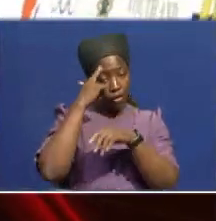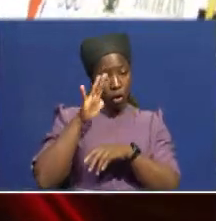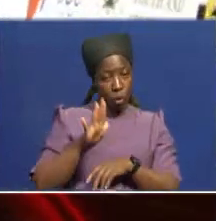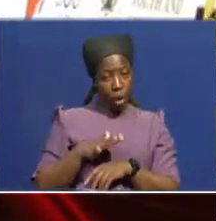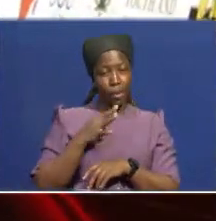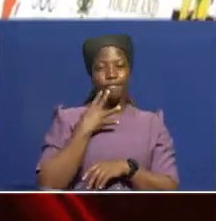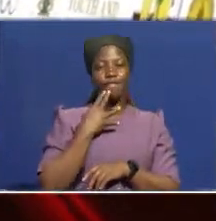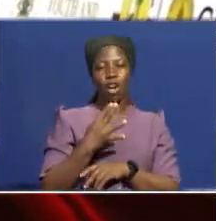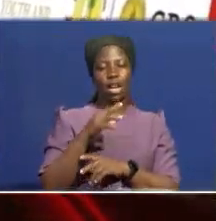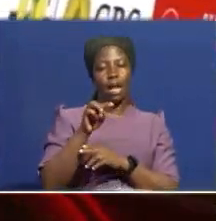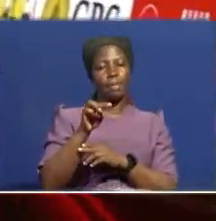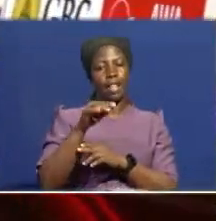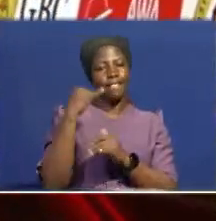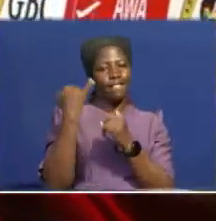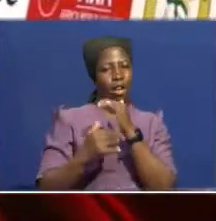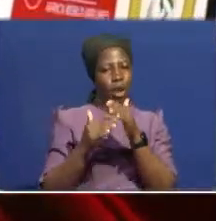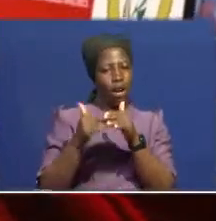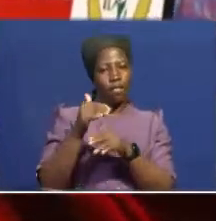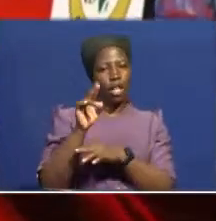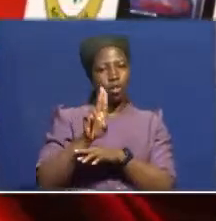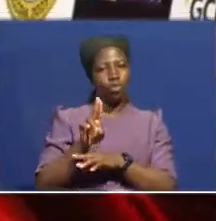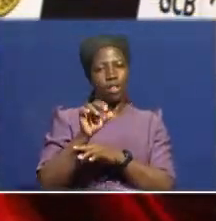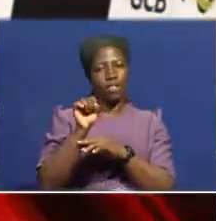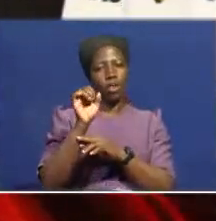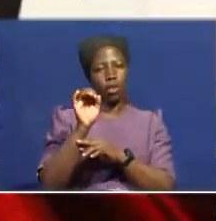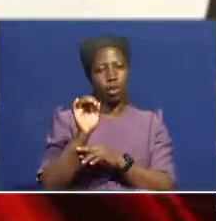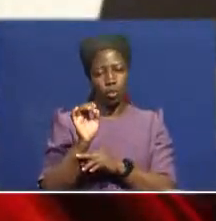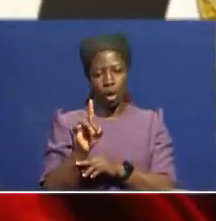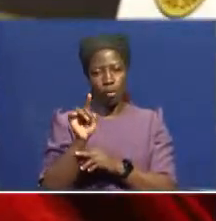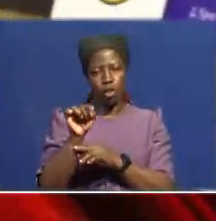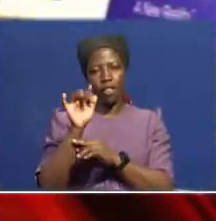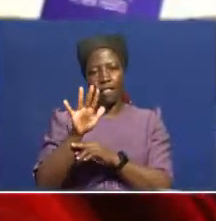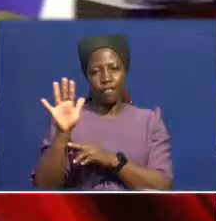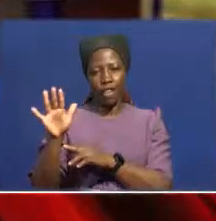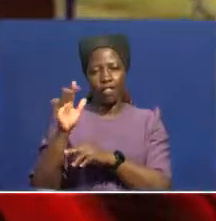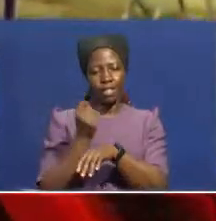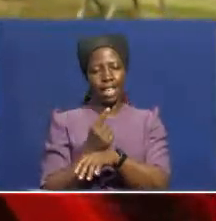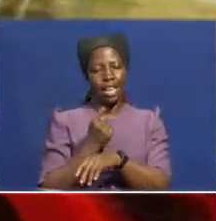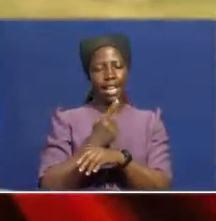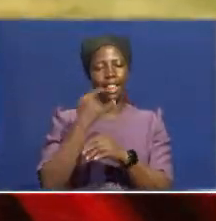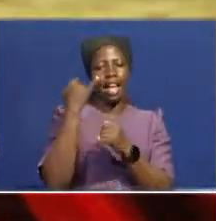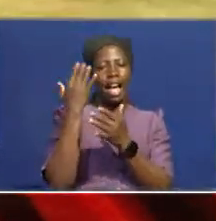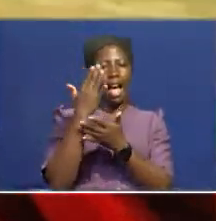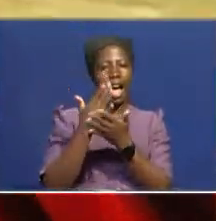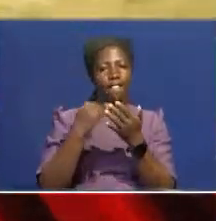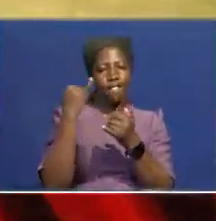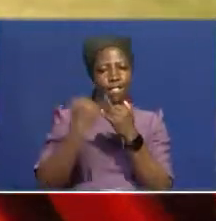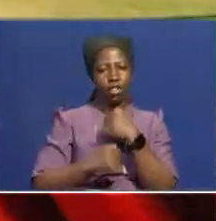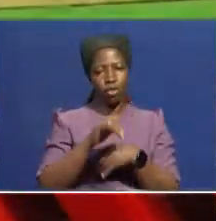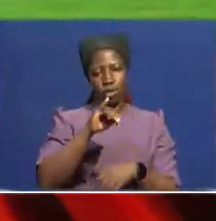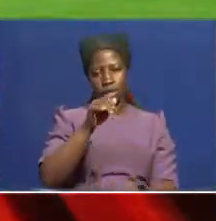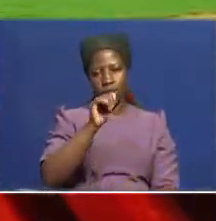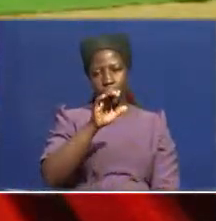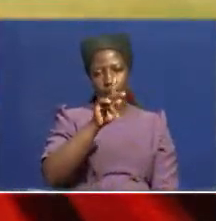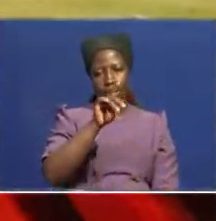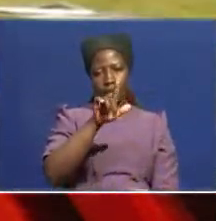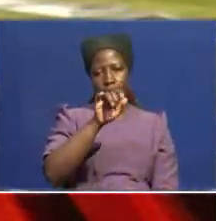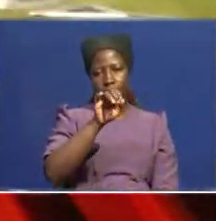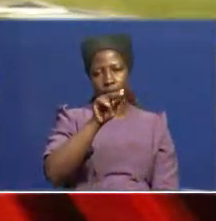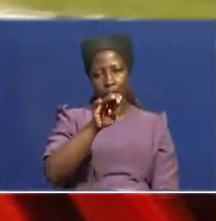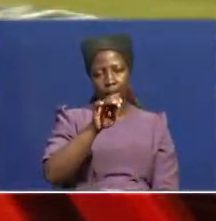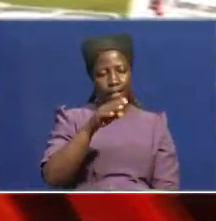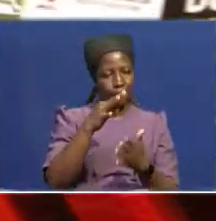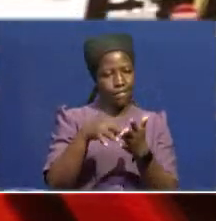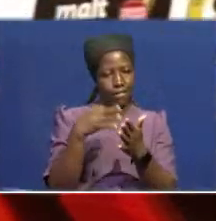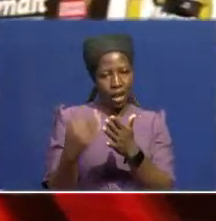meters finals after clocking 51.55 seconds in the semifinals, while Jacqueline Nanjala failed to meet the qualification